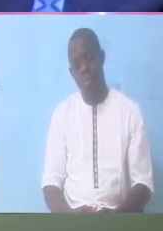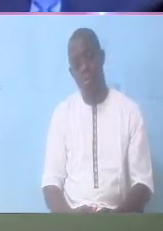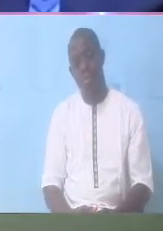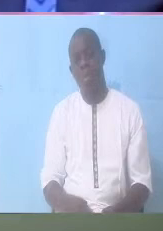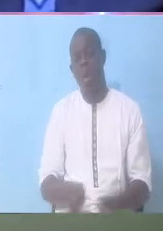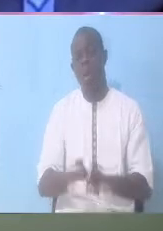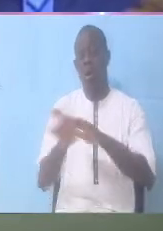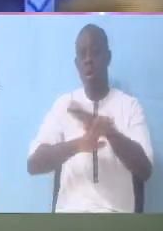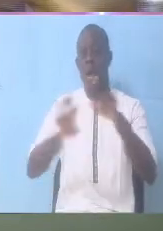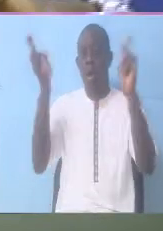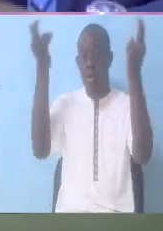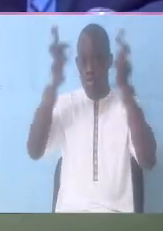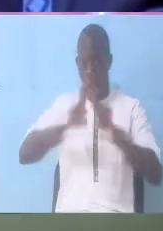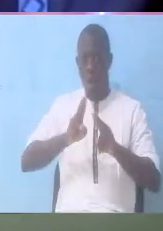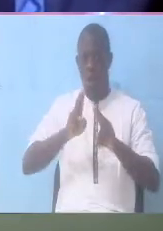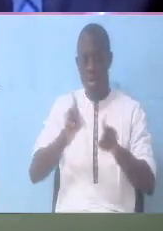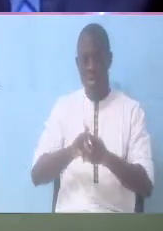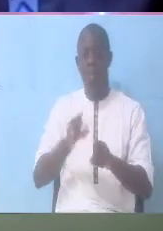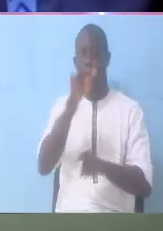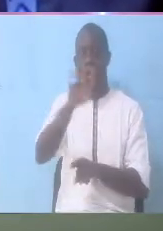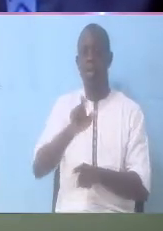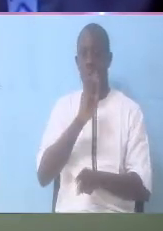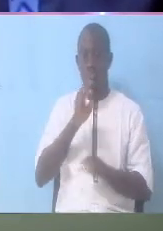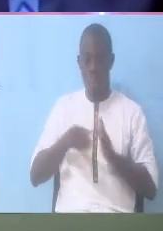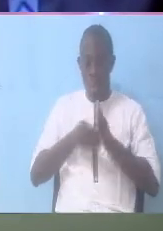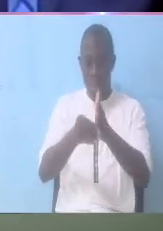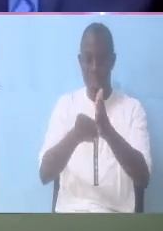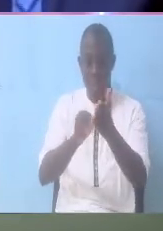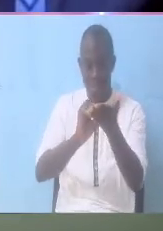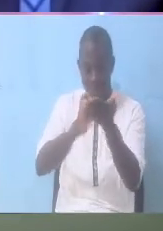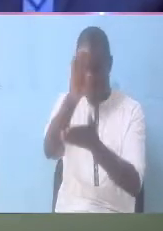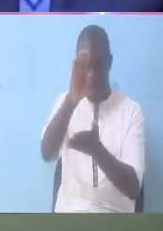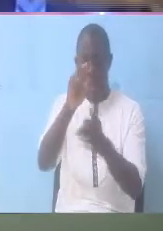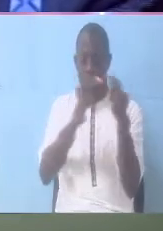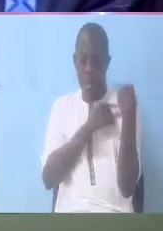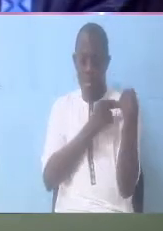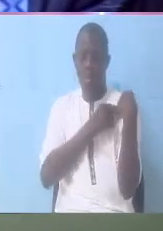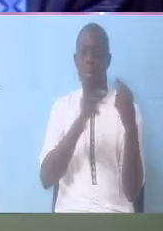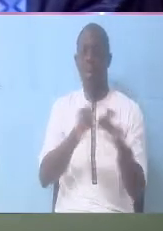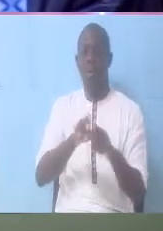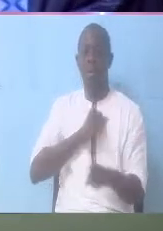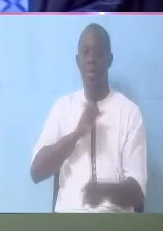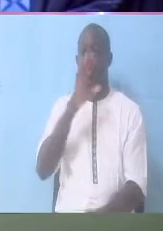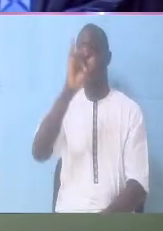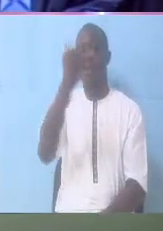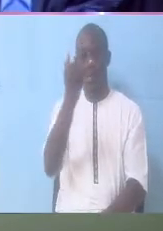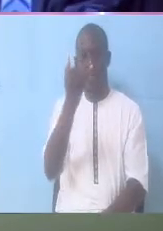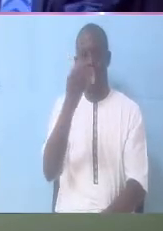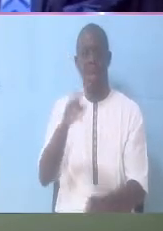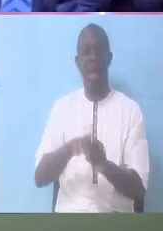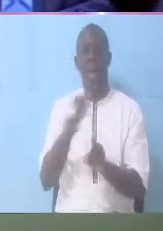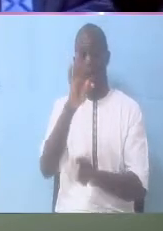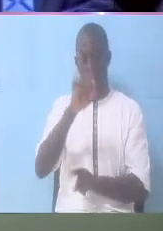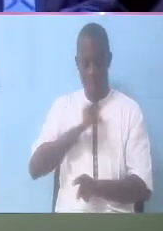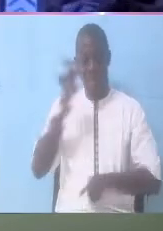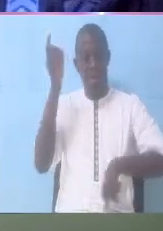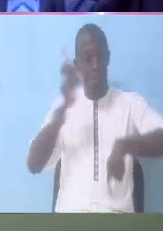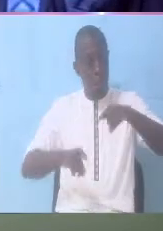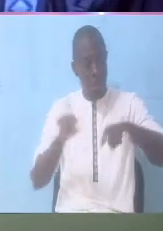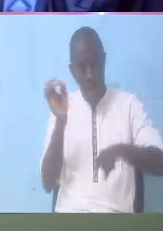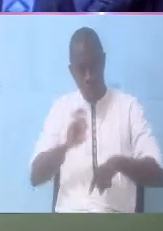the law of command responsibility? Obvious, of course, yes. I have to punish them. If I don't punish them, I knew about it.